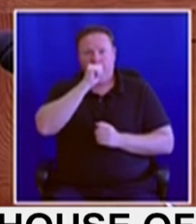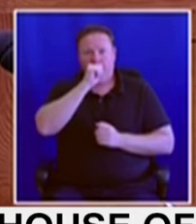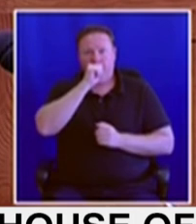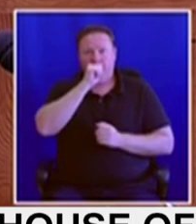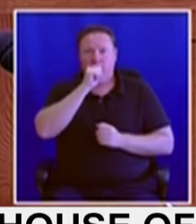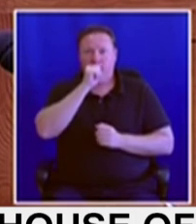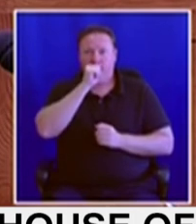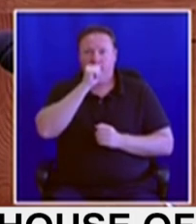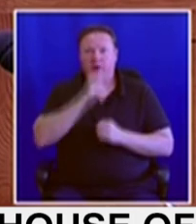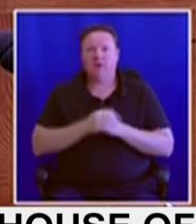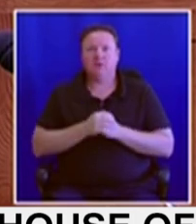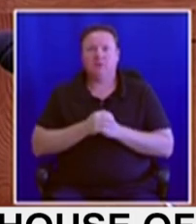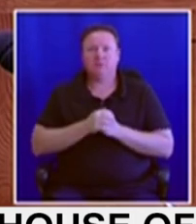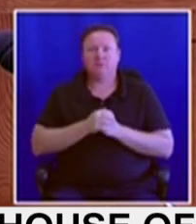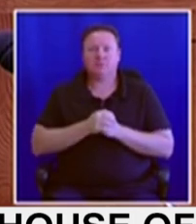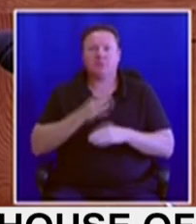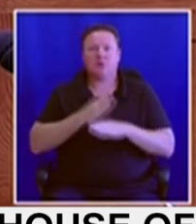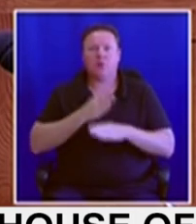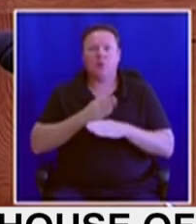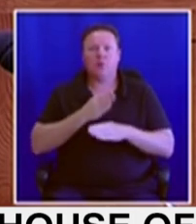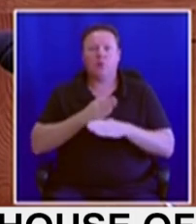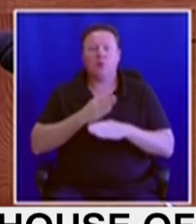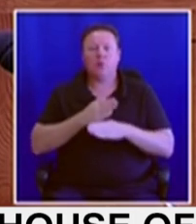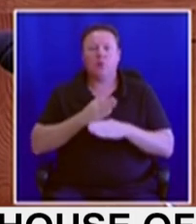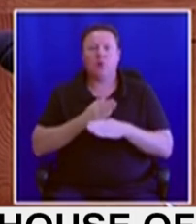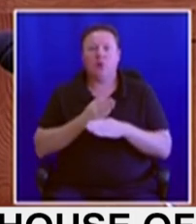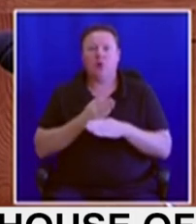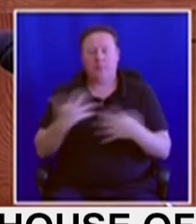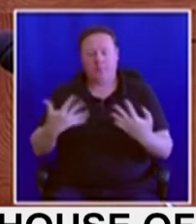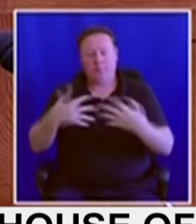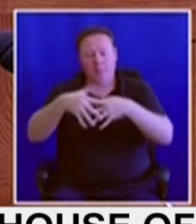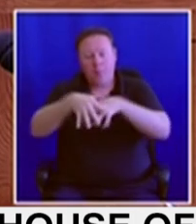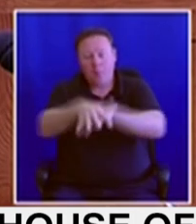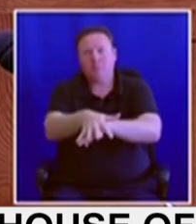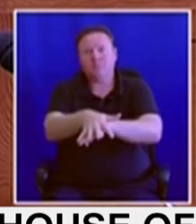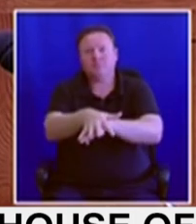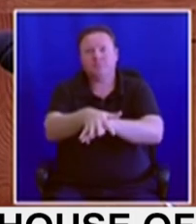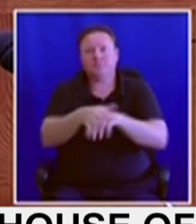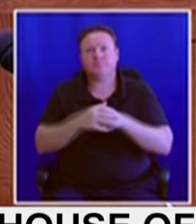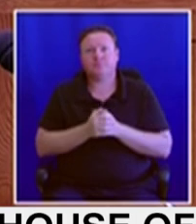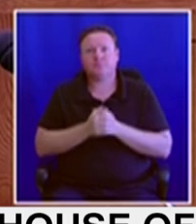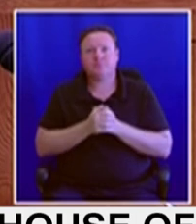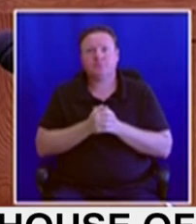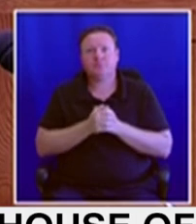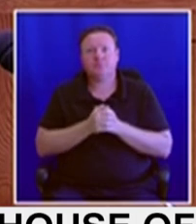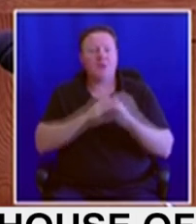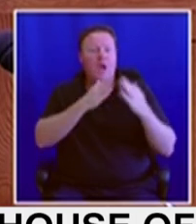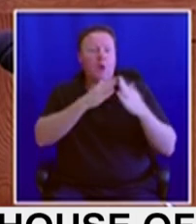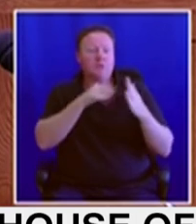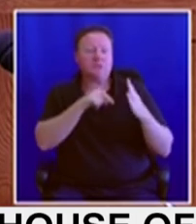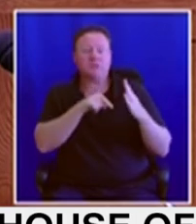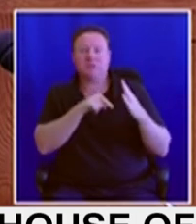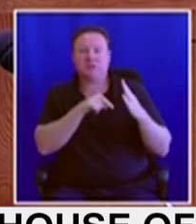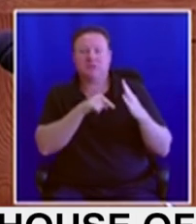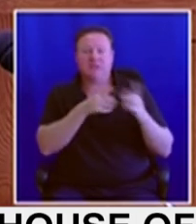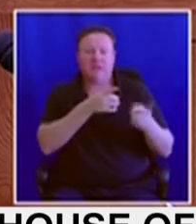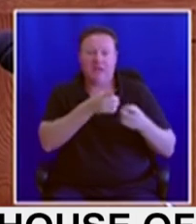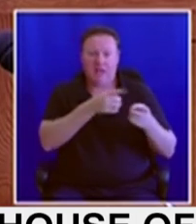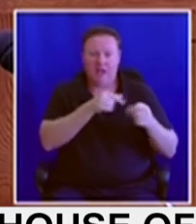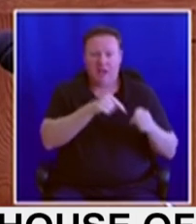work in a connected manner. So what the House will be dealing with, we should